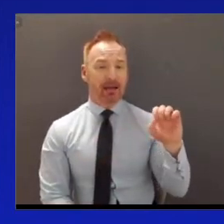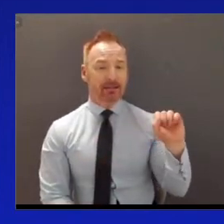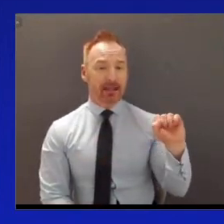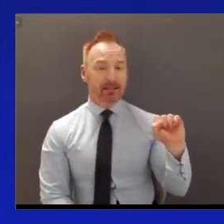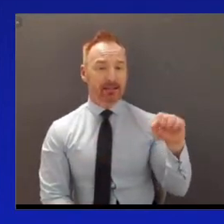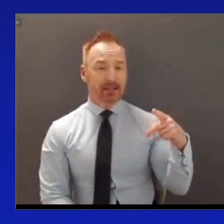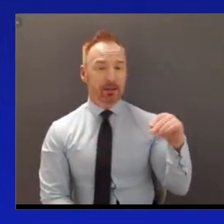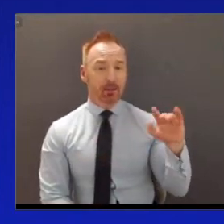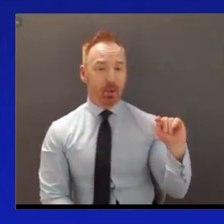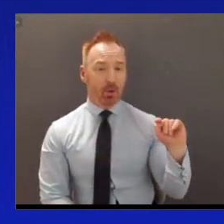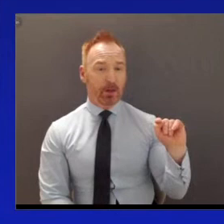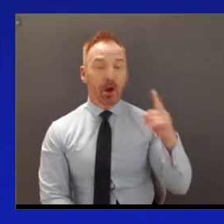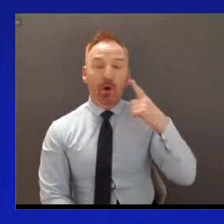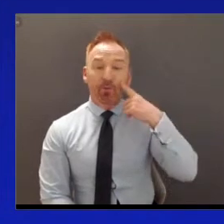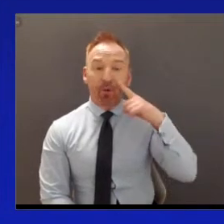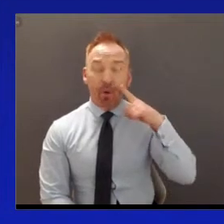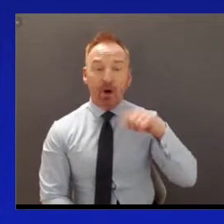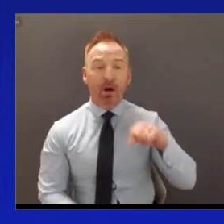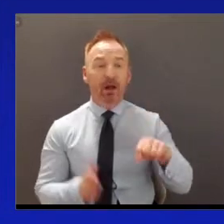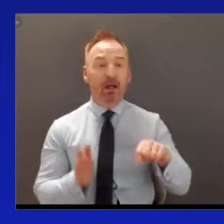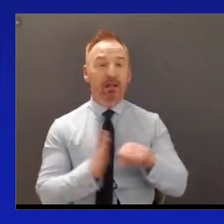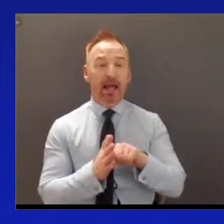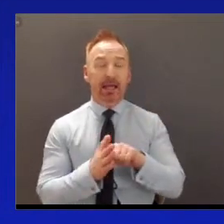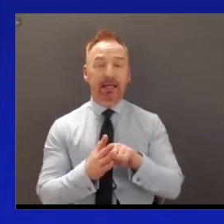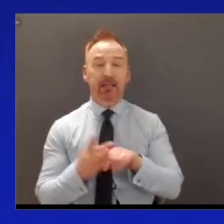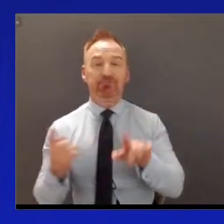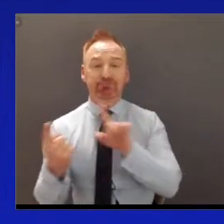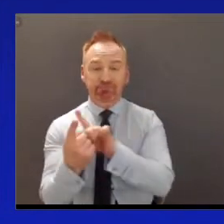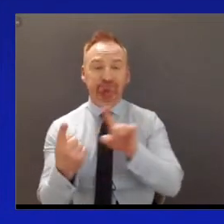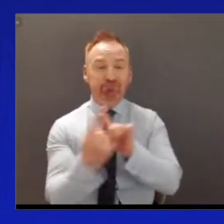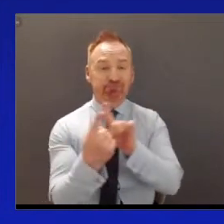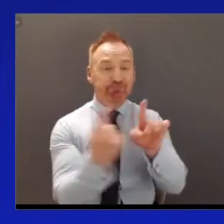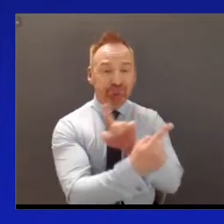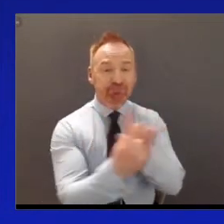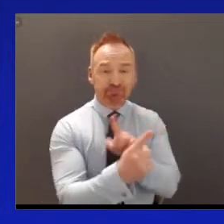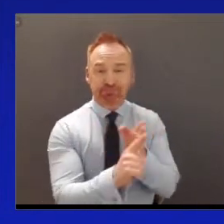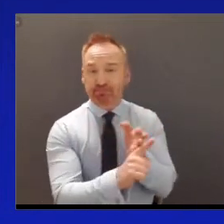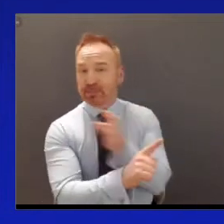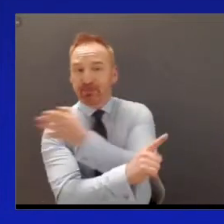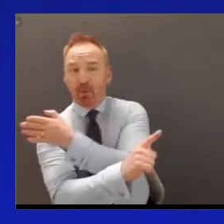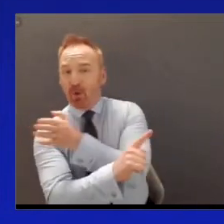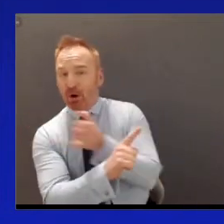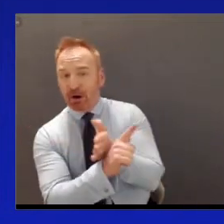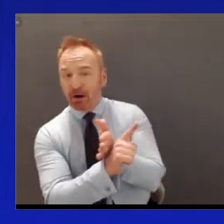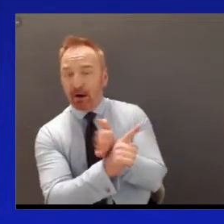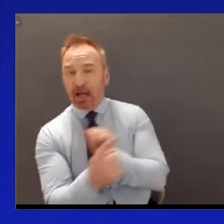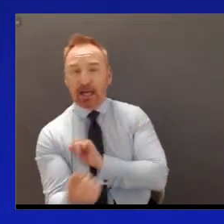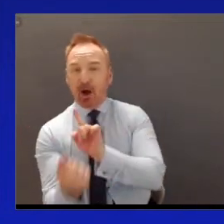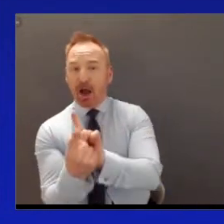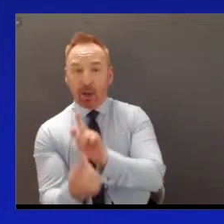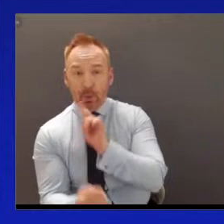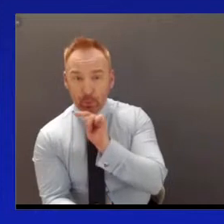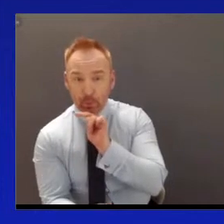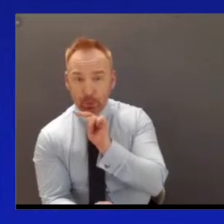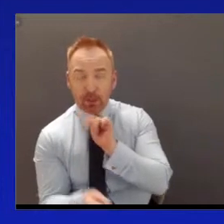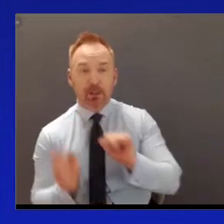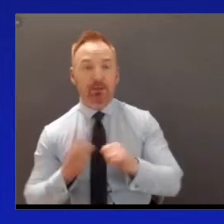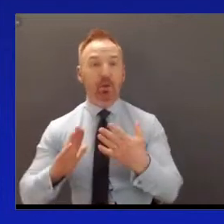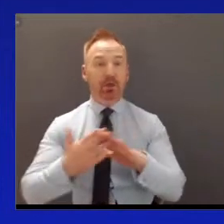it. So we have to work with the community to see what protective